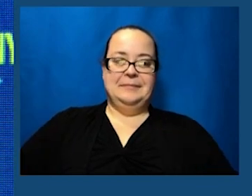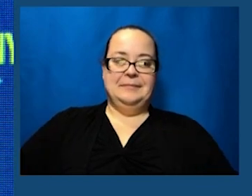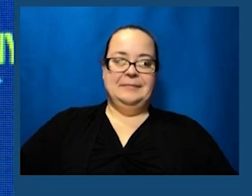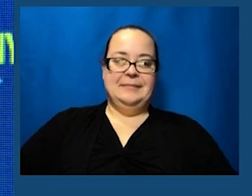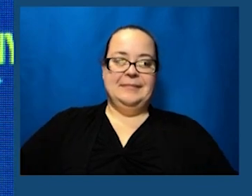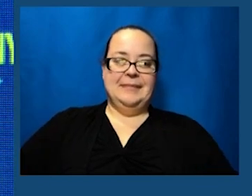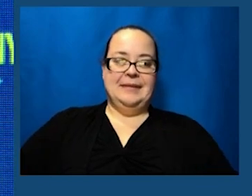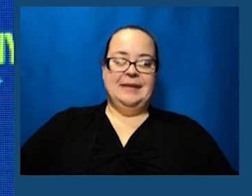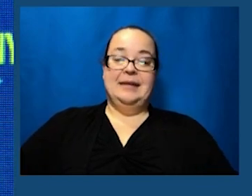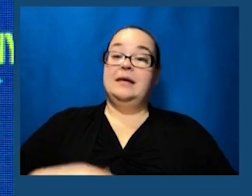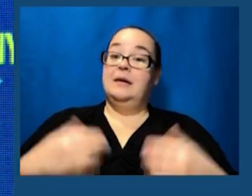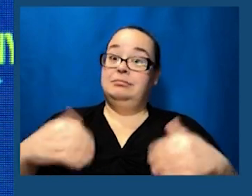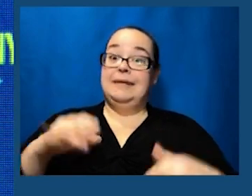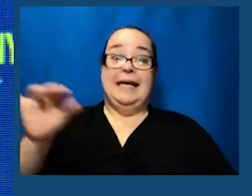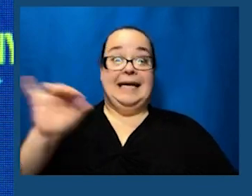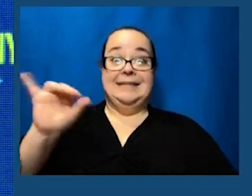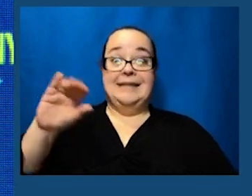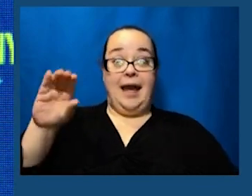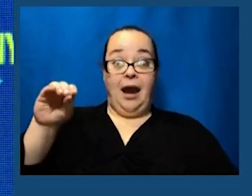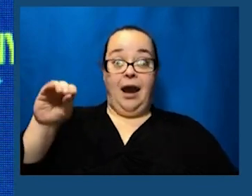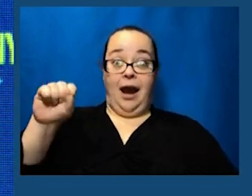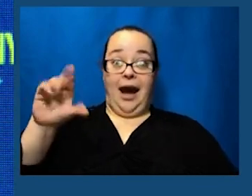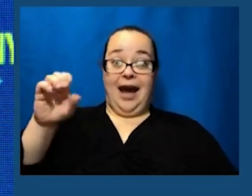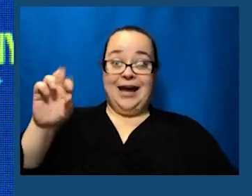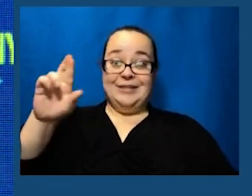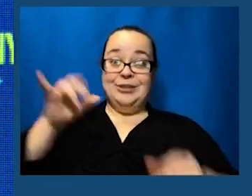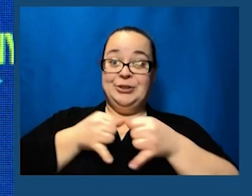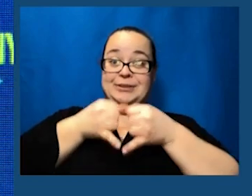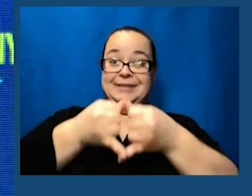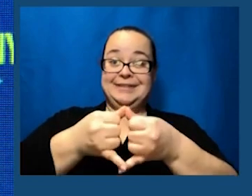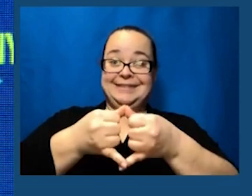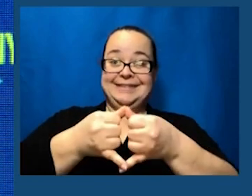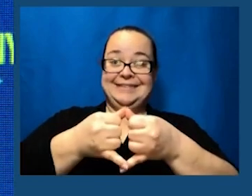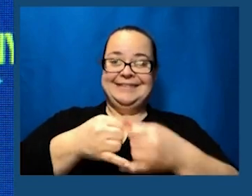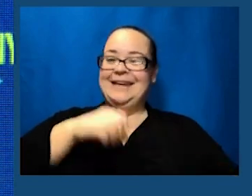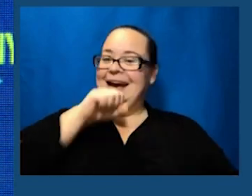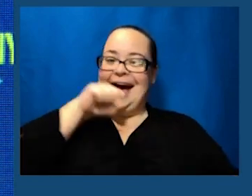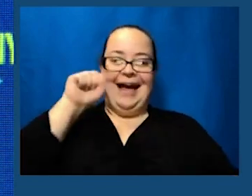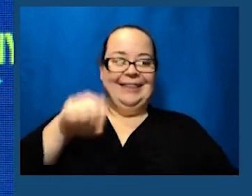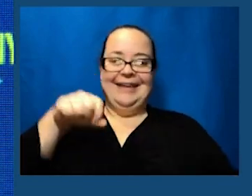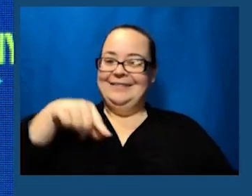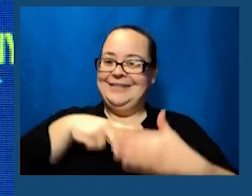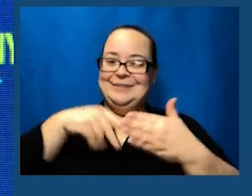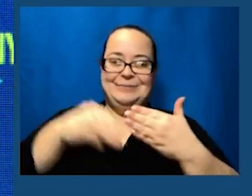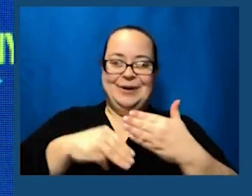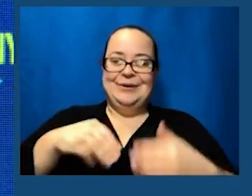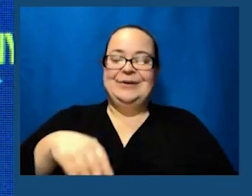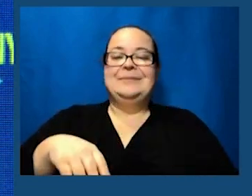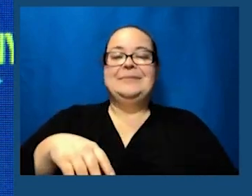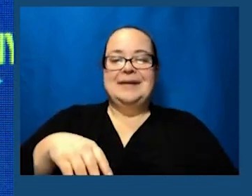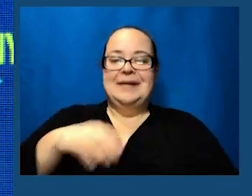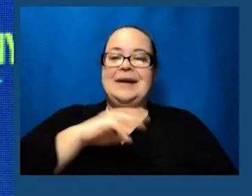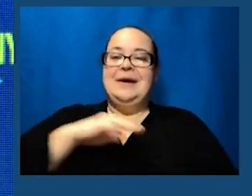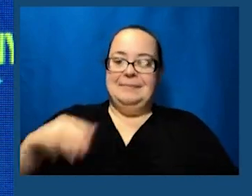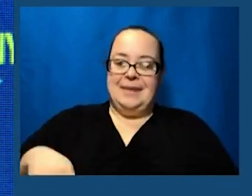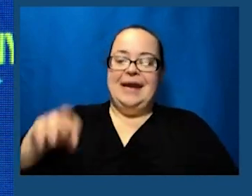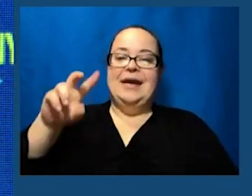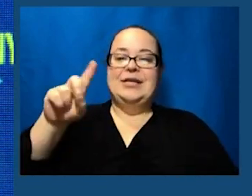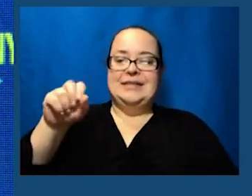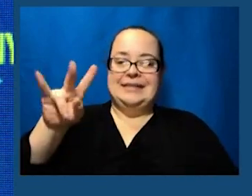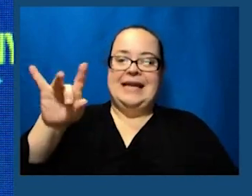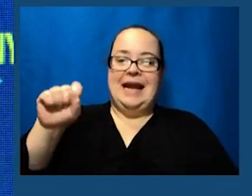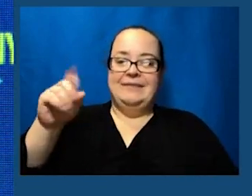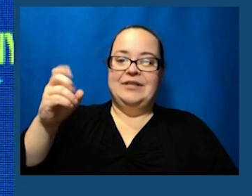I mean, this is like the Oscars. I love this program. Mayor Dana Sherry, you and your team laid